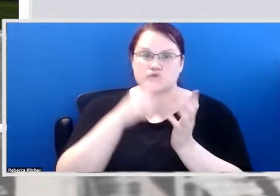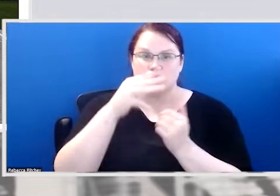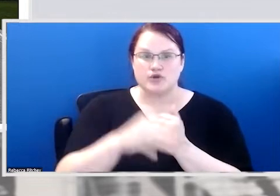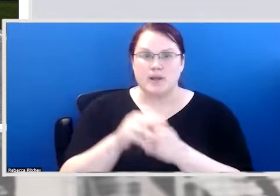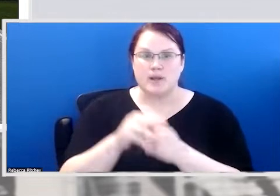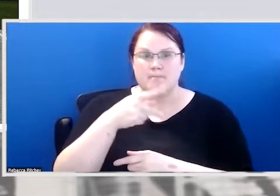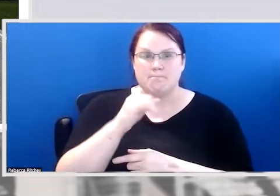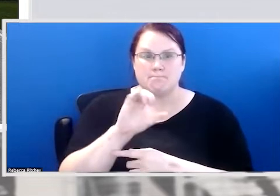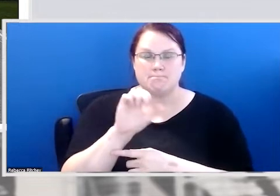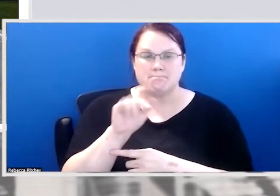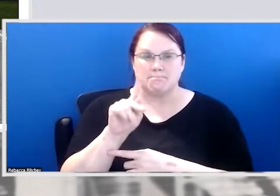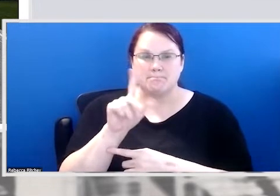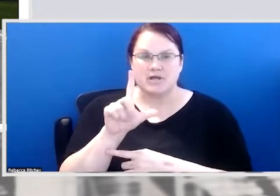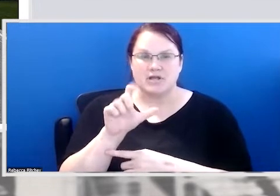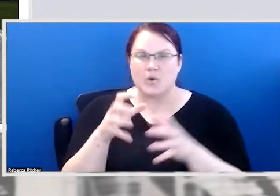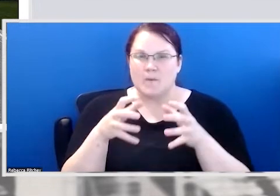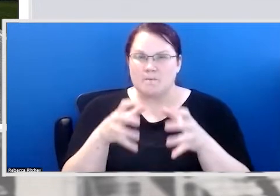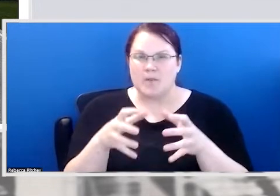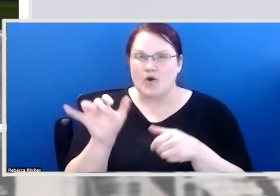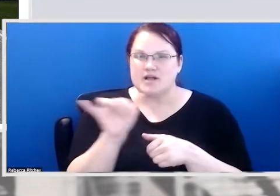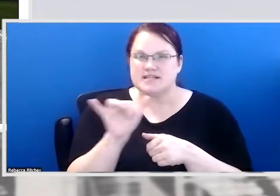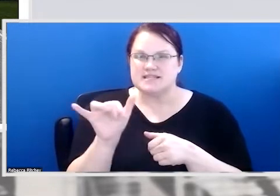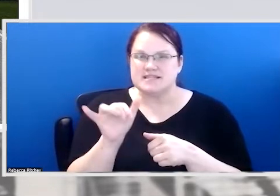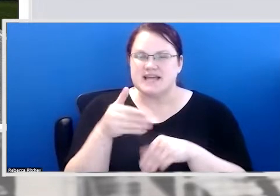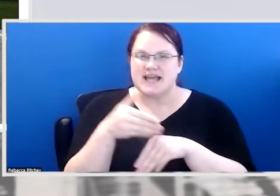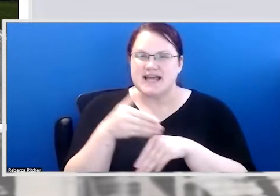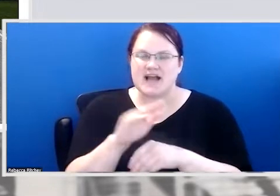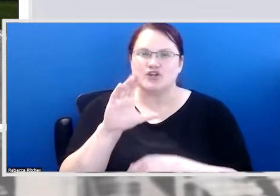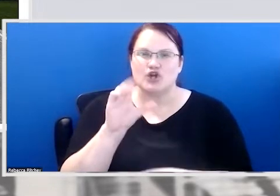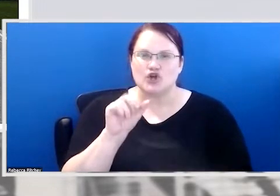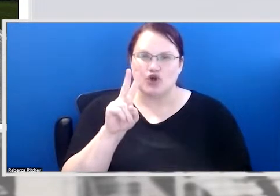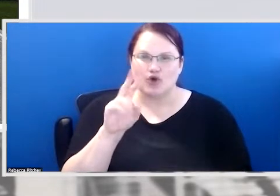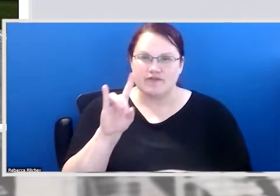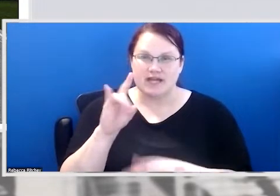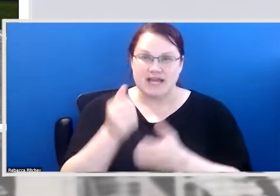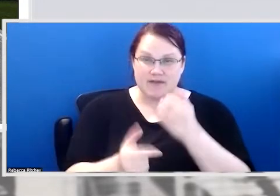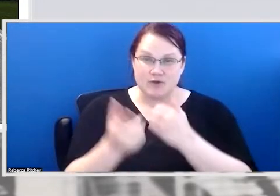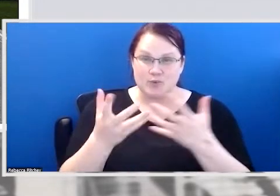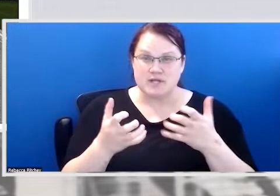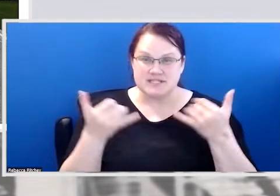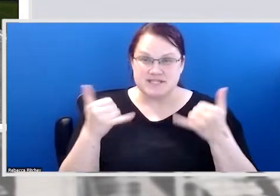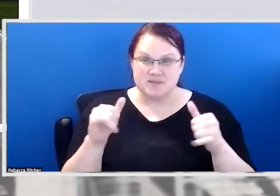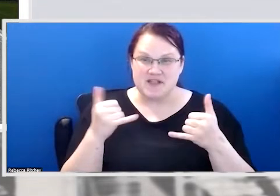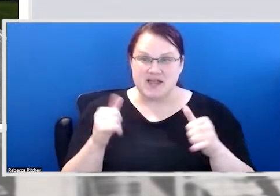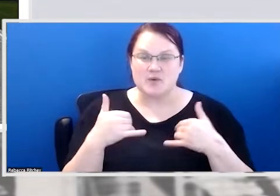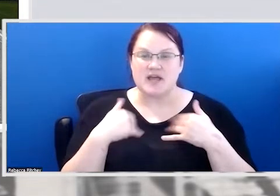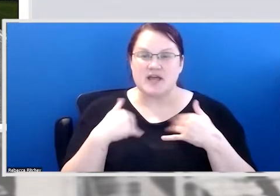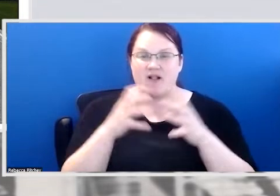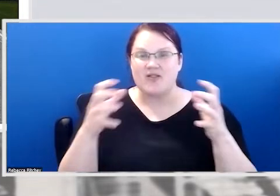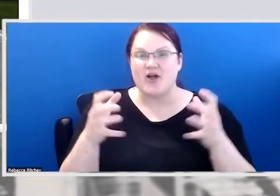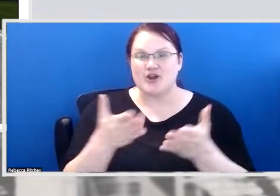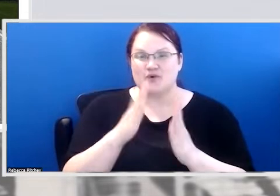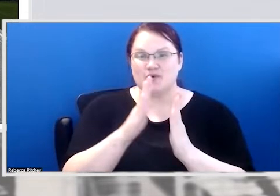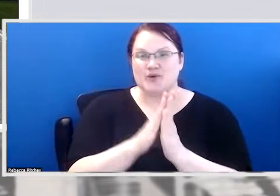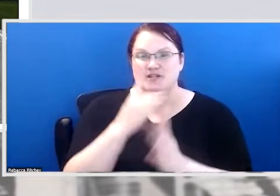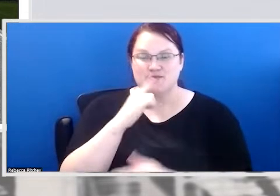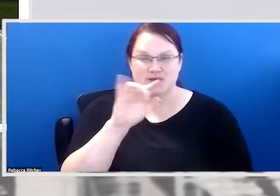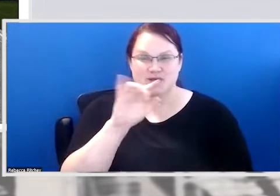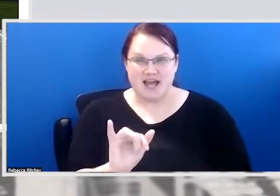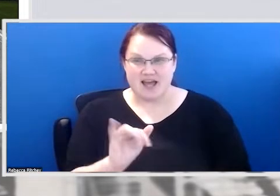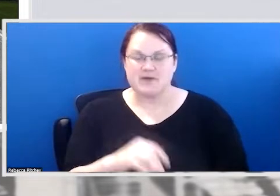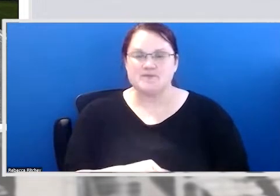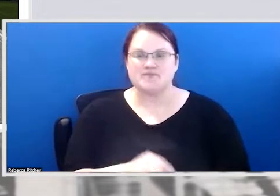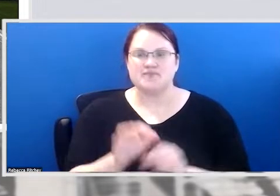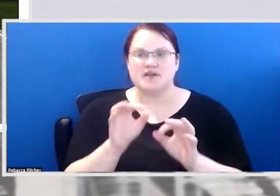pickleball courts. Pickleball is like after COVID, everybody wants to play. And we get a lot of requests on pickleball. So it's an